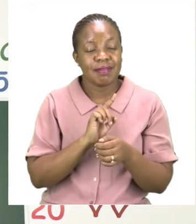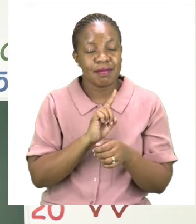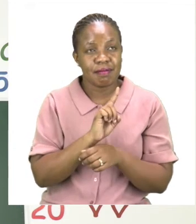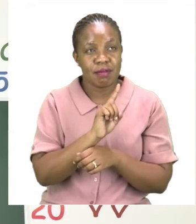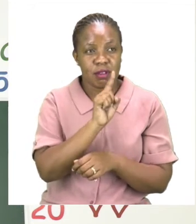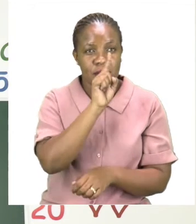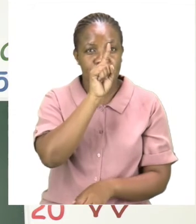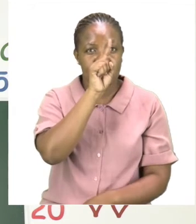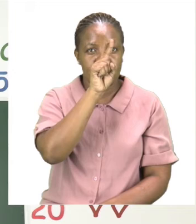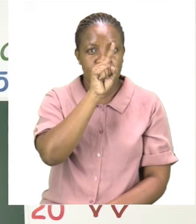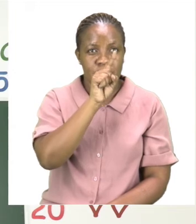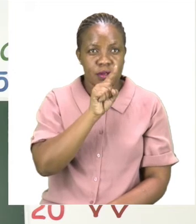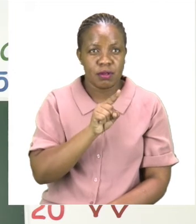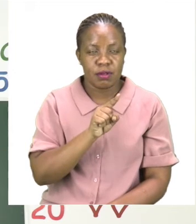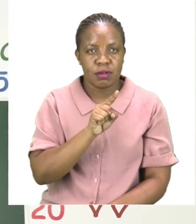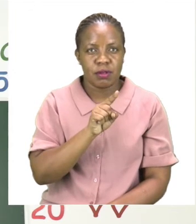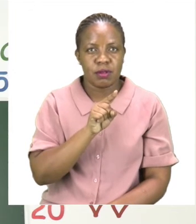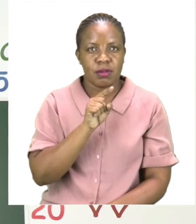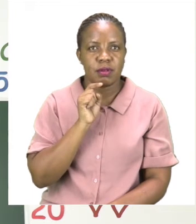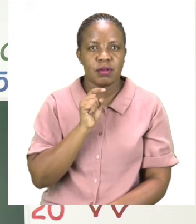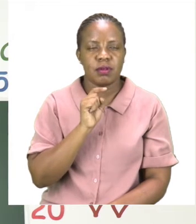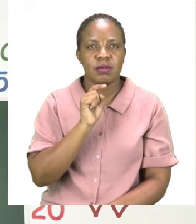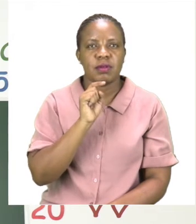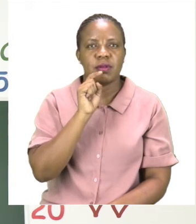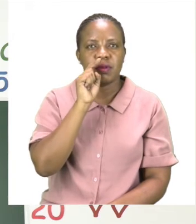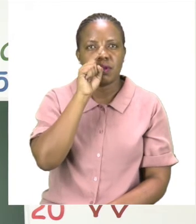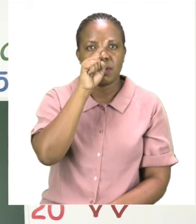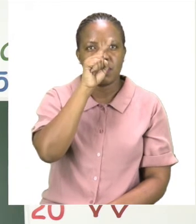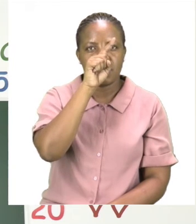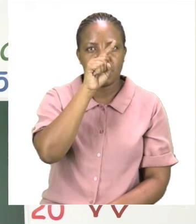And then we lift up our pencil and then we go